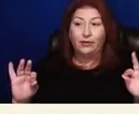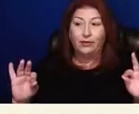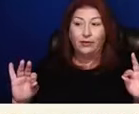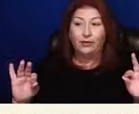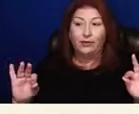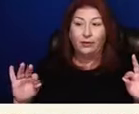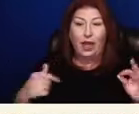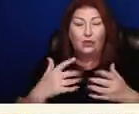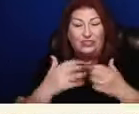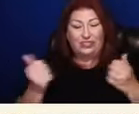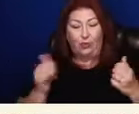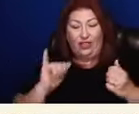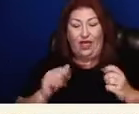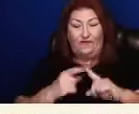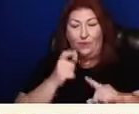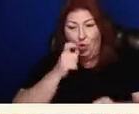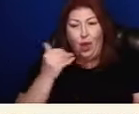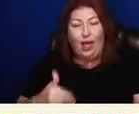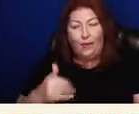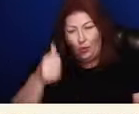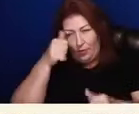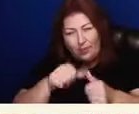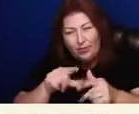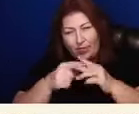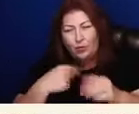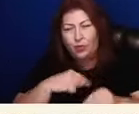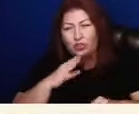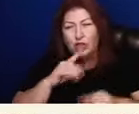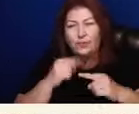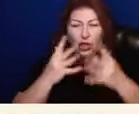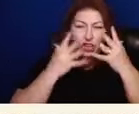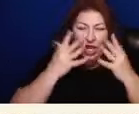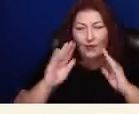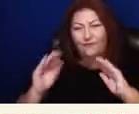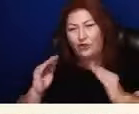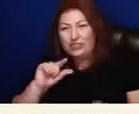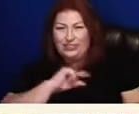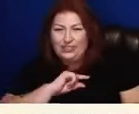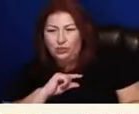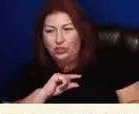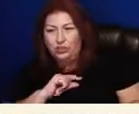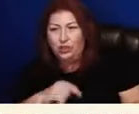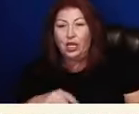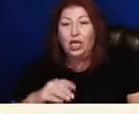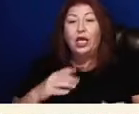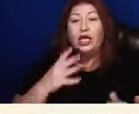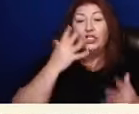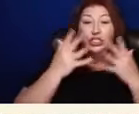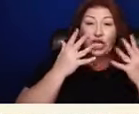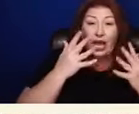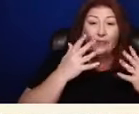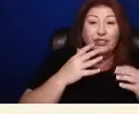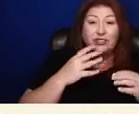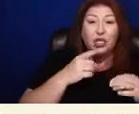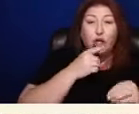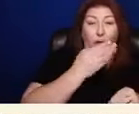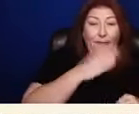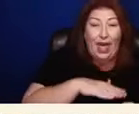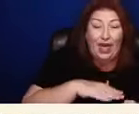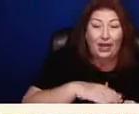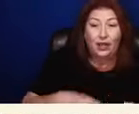I am, right? Remember at the beginning, we talked about shame versus guilt. Shame is I am bad. Guilt is I did something bad. And so even